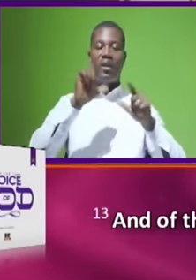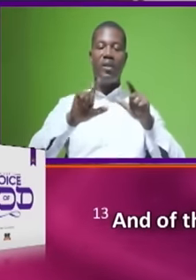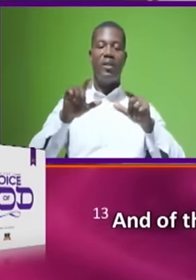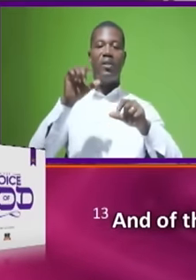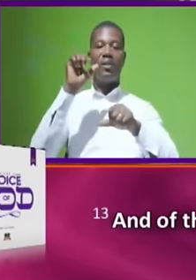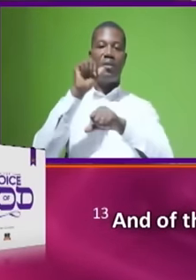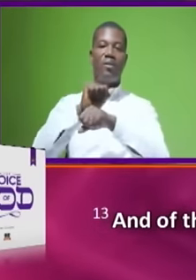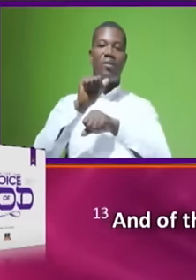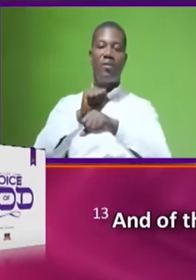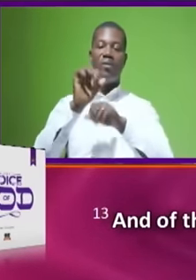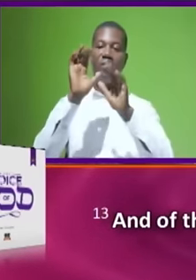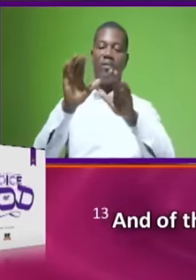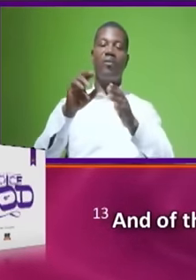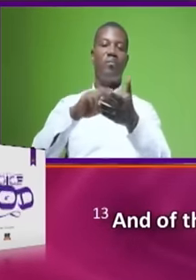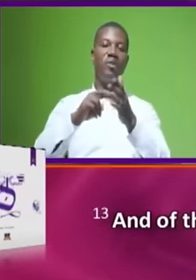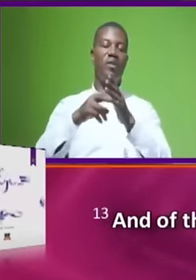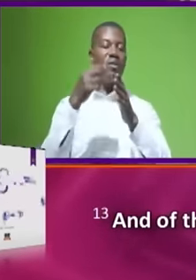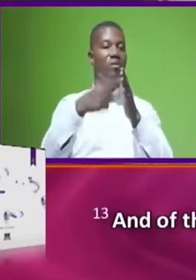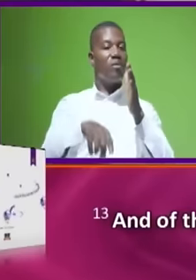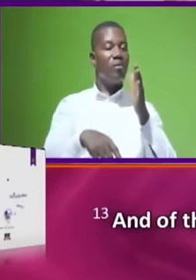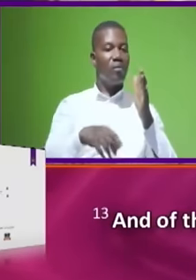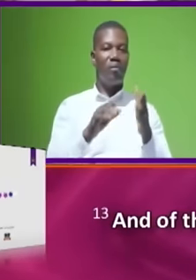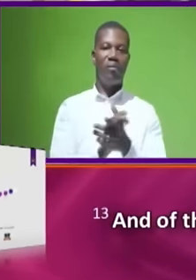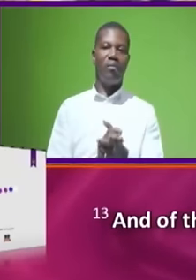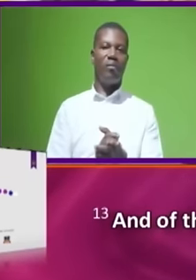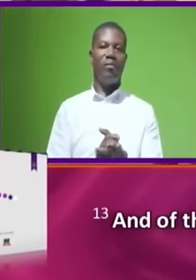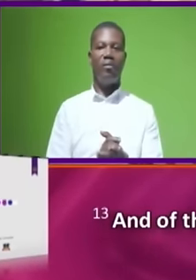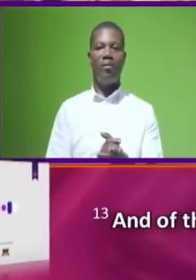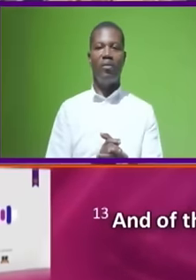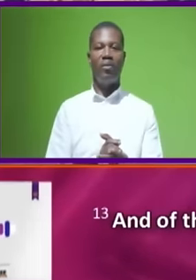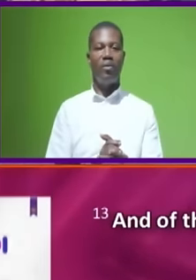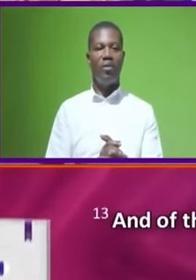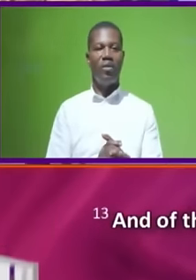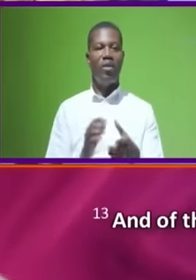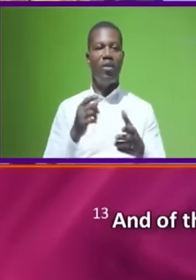adversity. What is the meaning of the signs and wonders? And